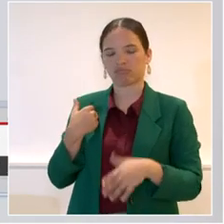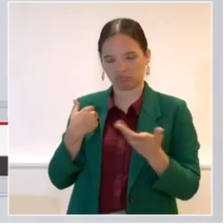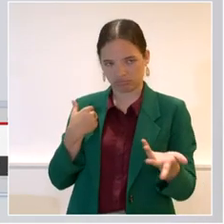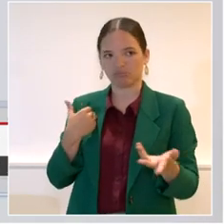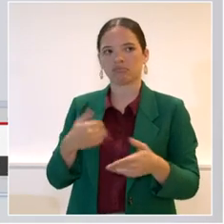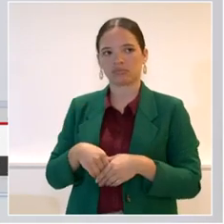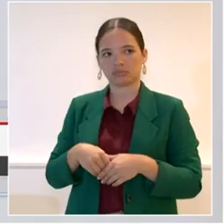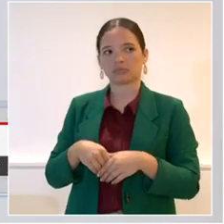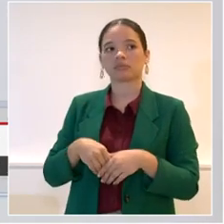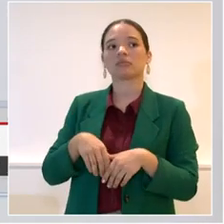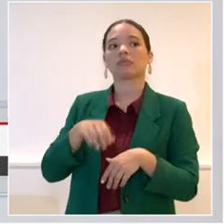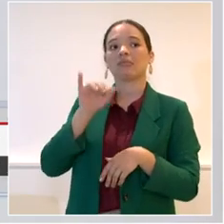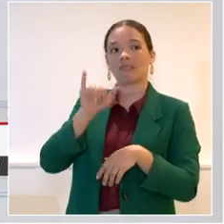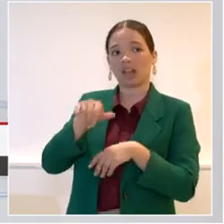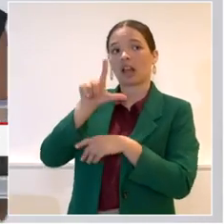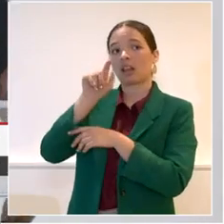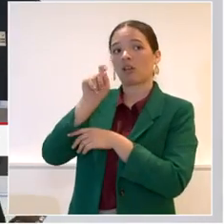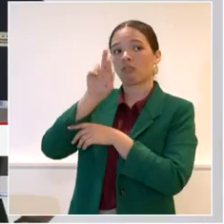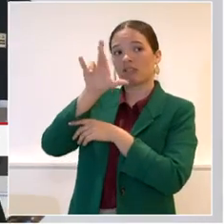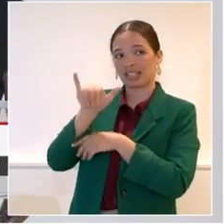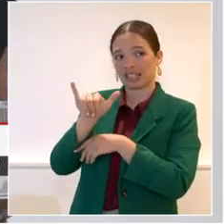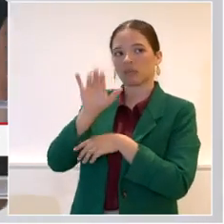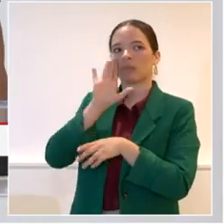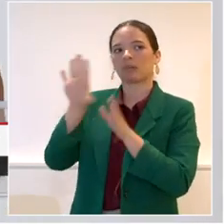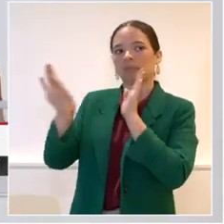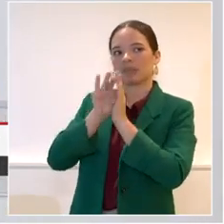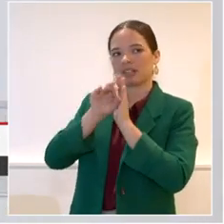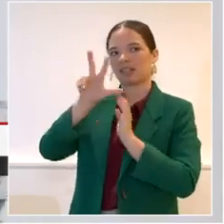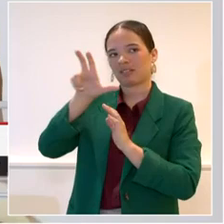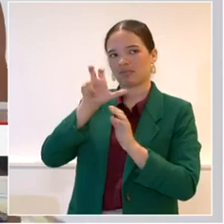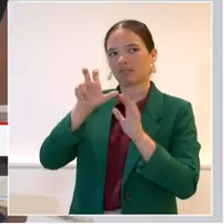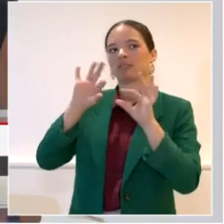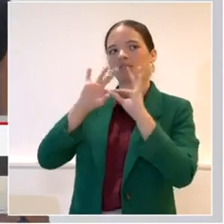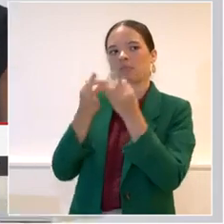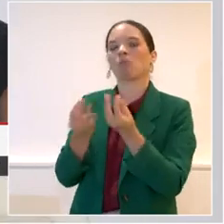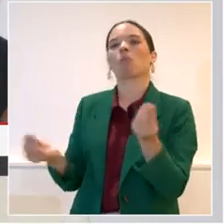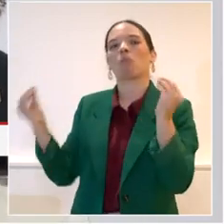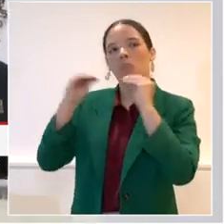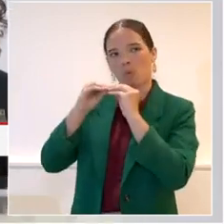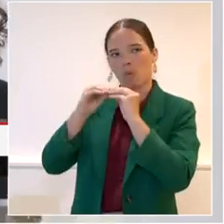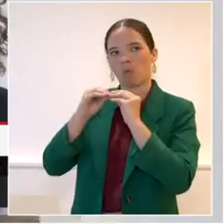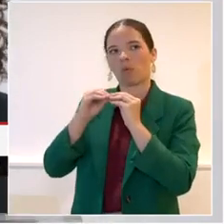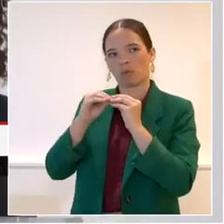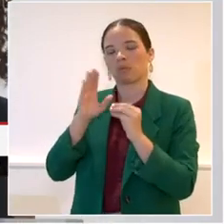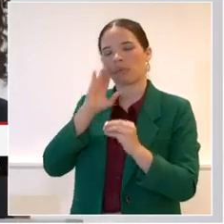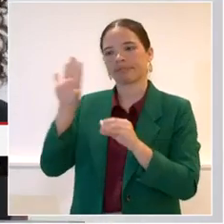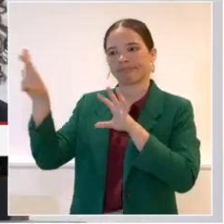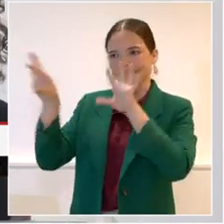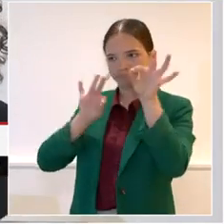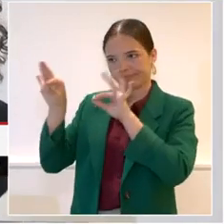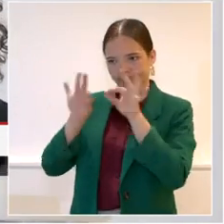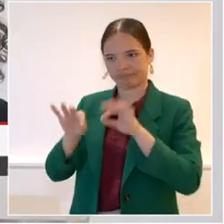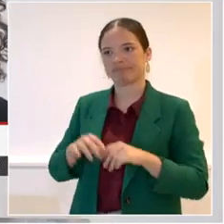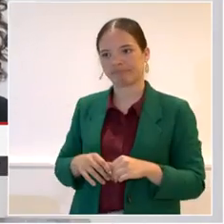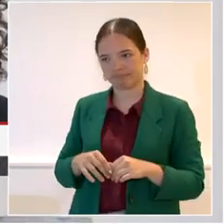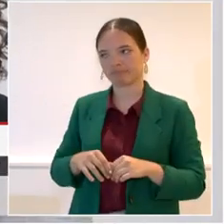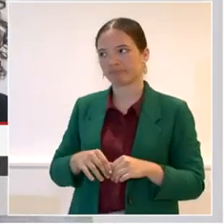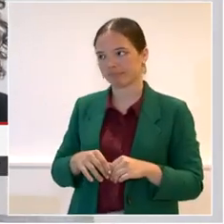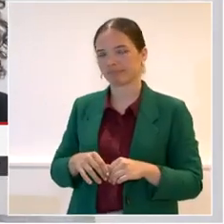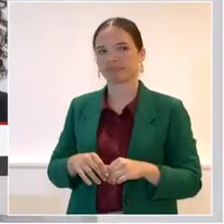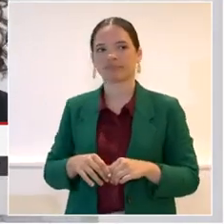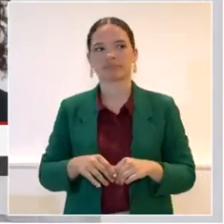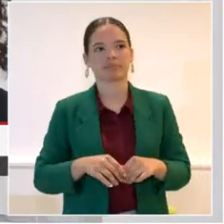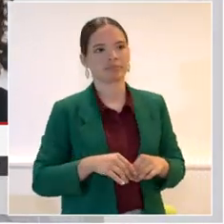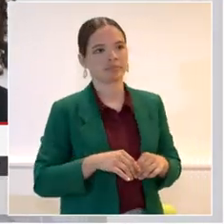the next 300 families. Thanks. Just a